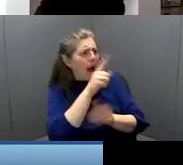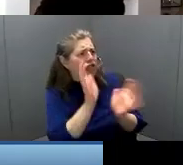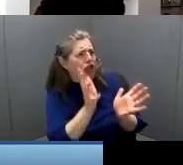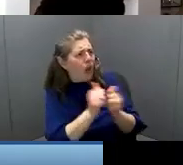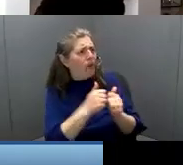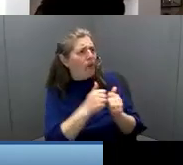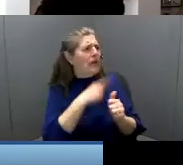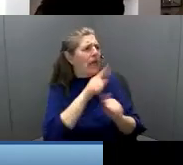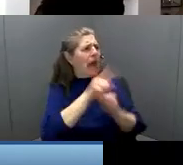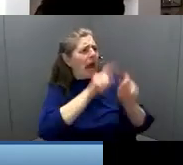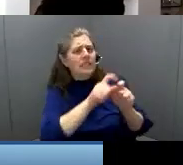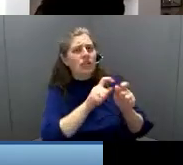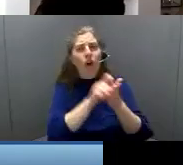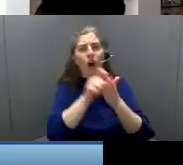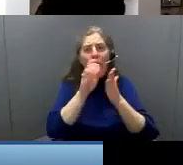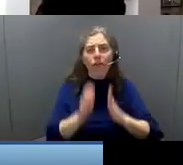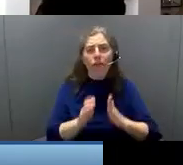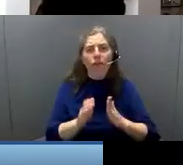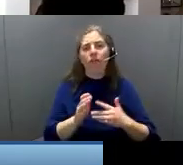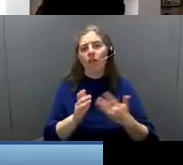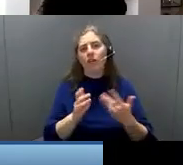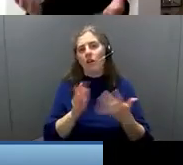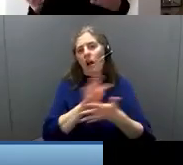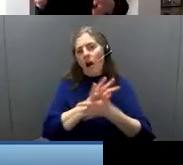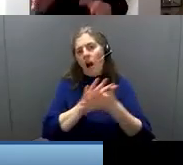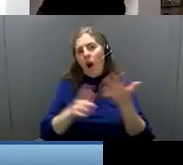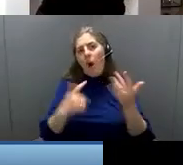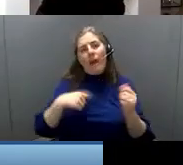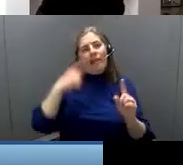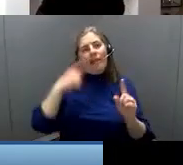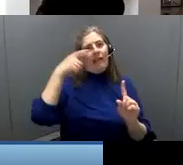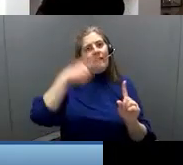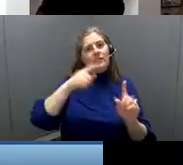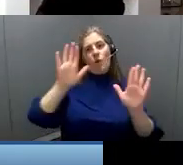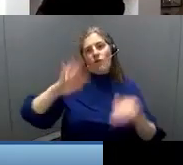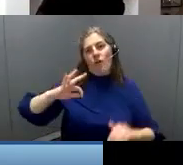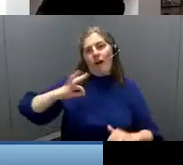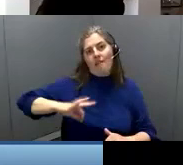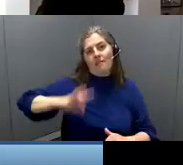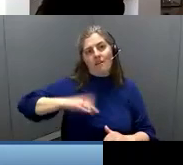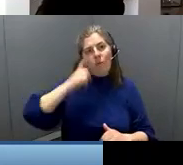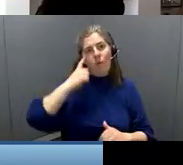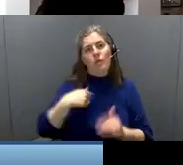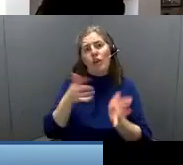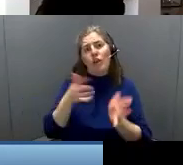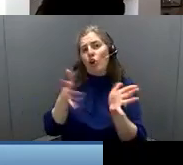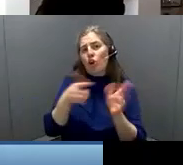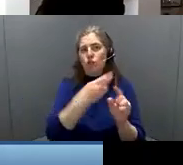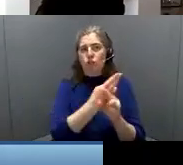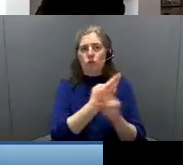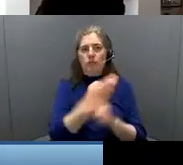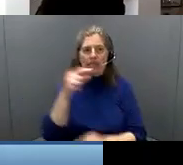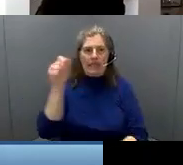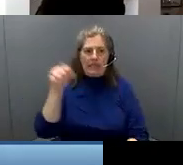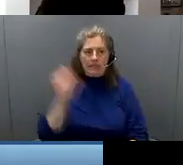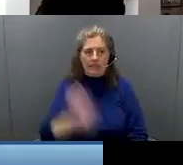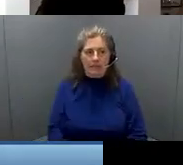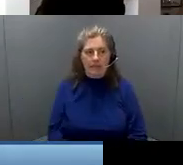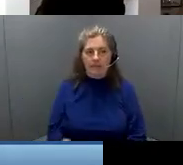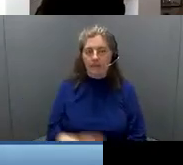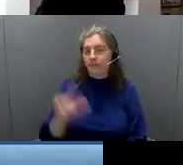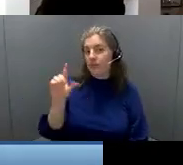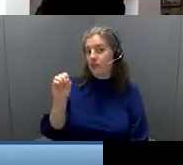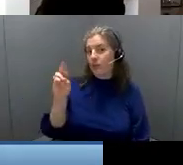ask you questions. They can. So we think it's a wonderful asset, and so we encourage its use. Yes. Okay, thank